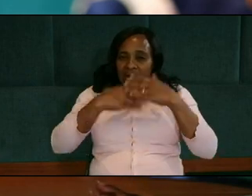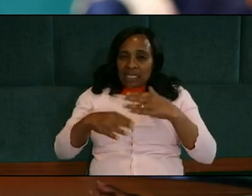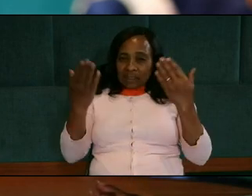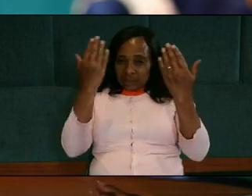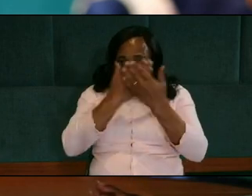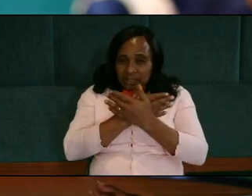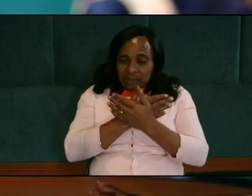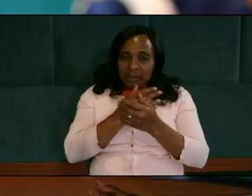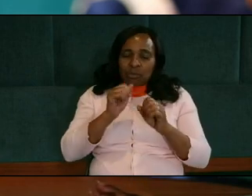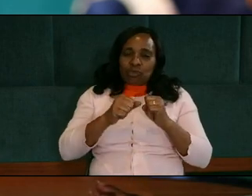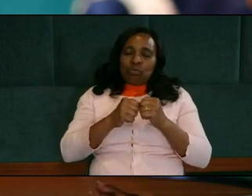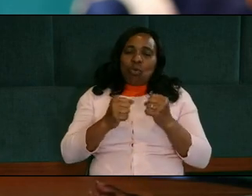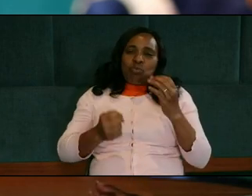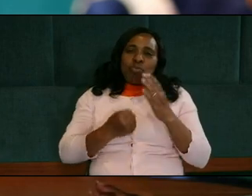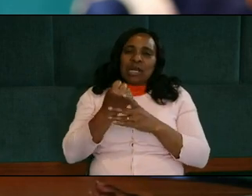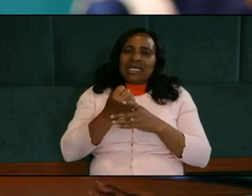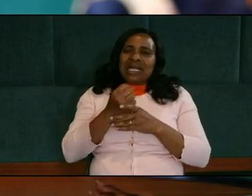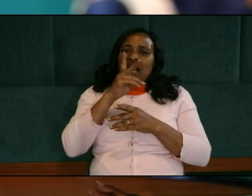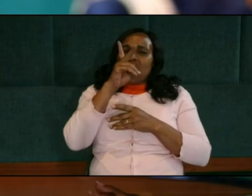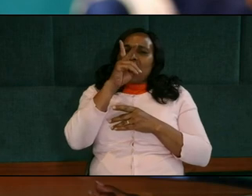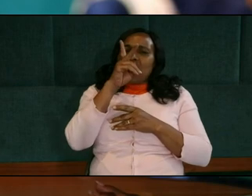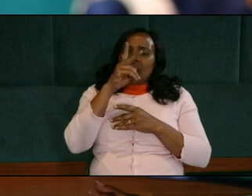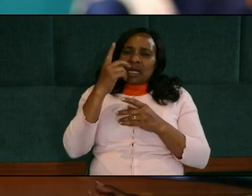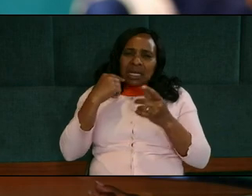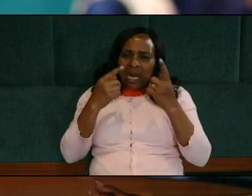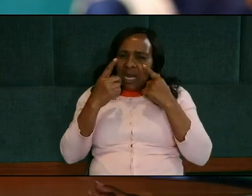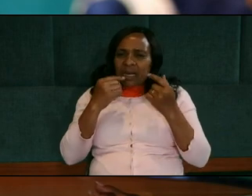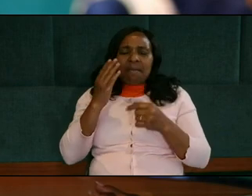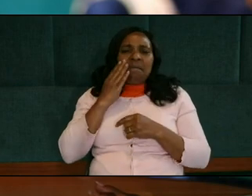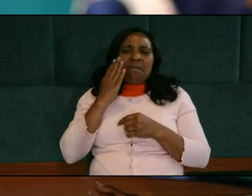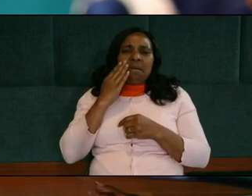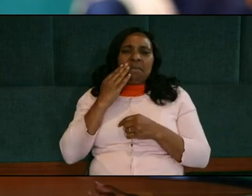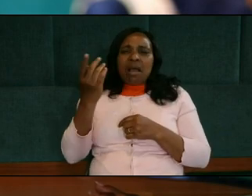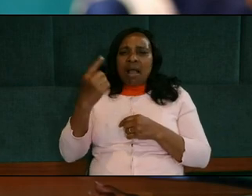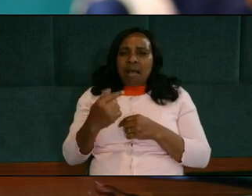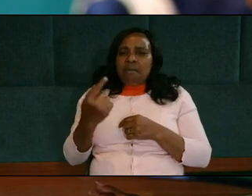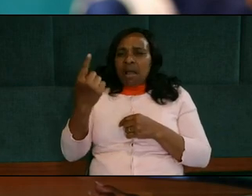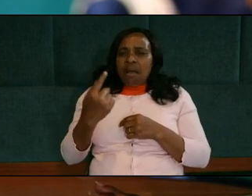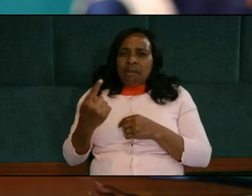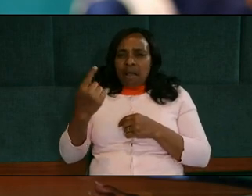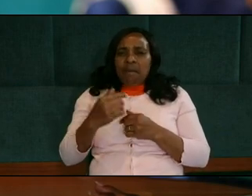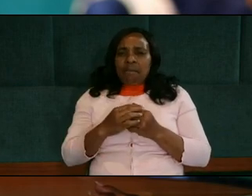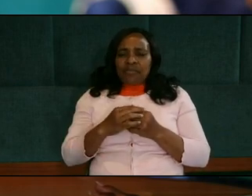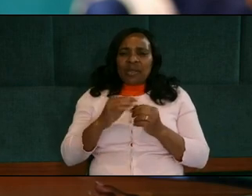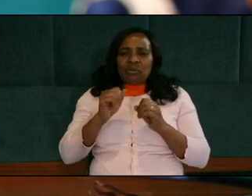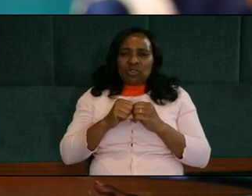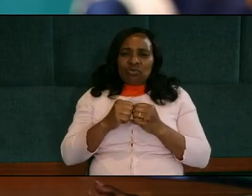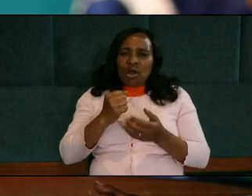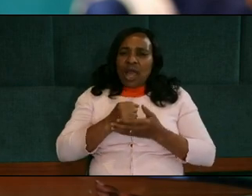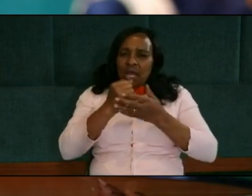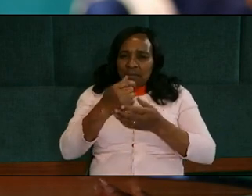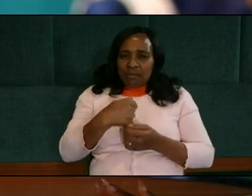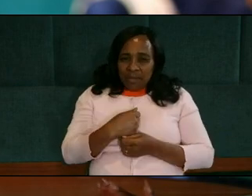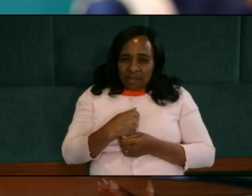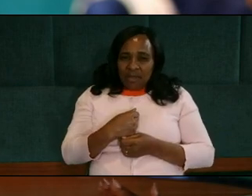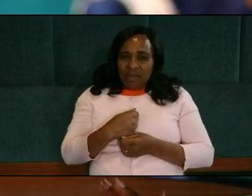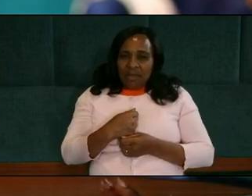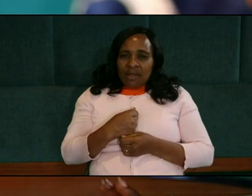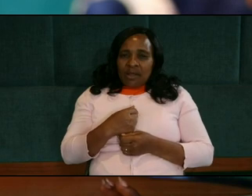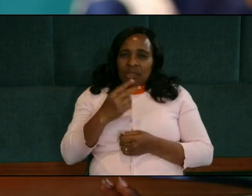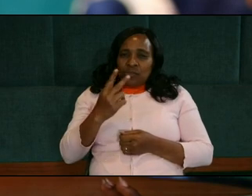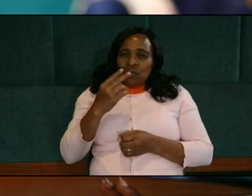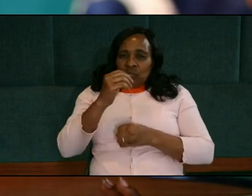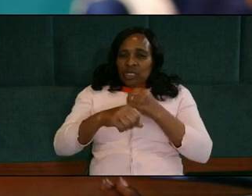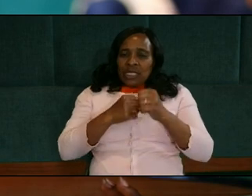night, she woke up, screaming and crying. "Mommy, come here," she shrieked. "Help me."